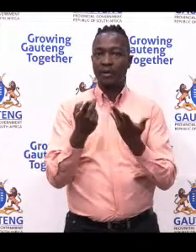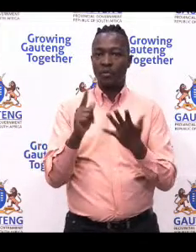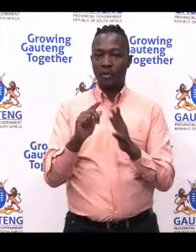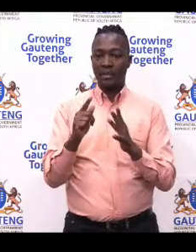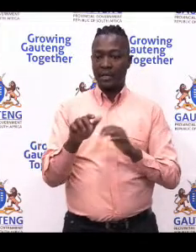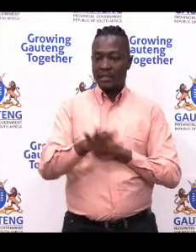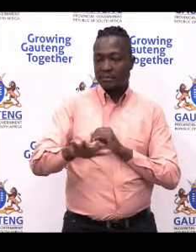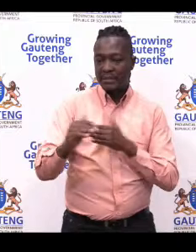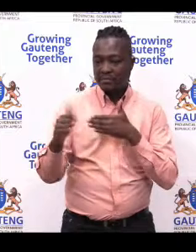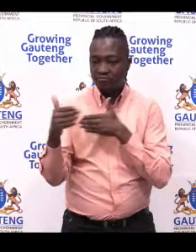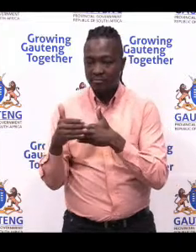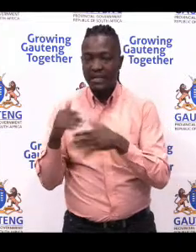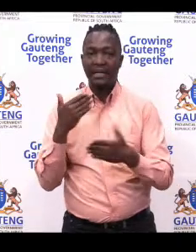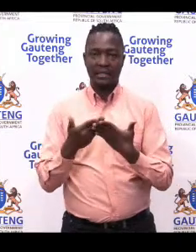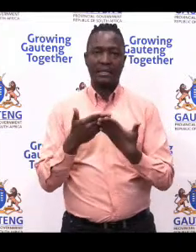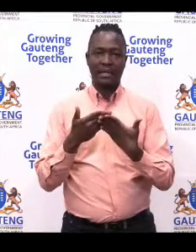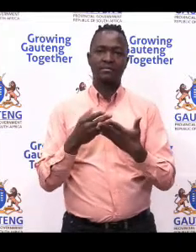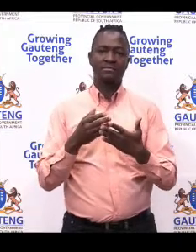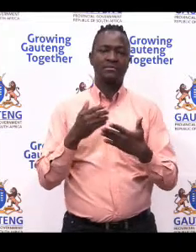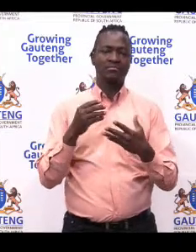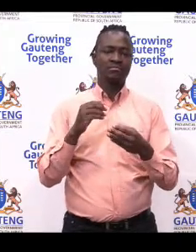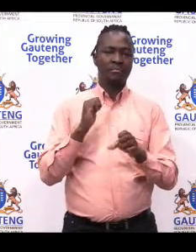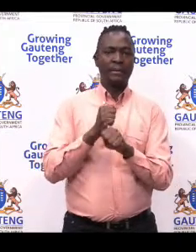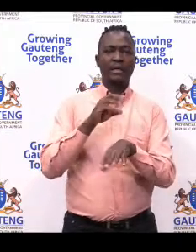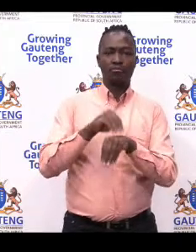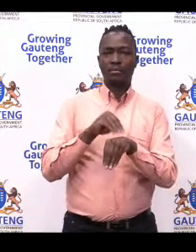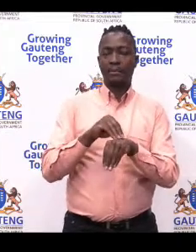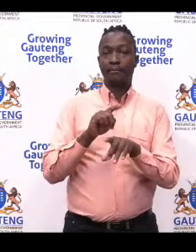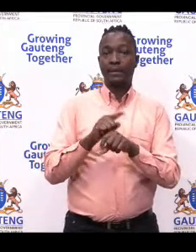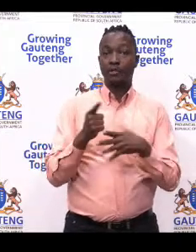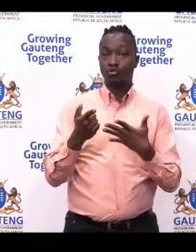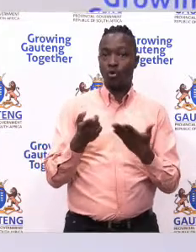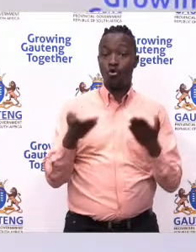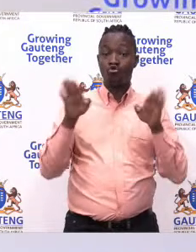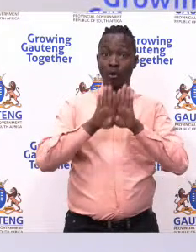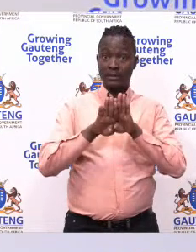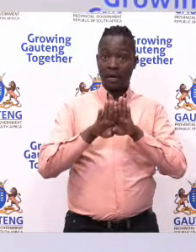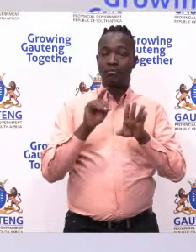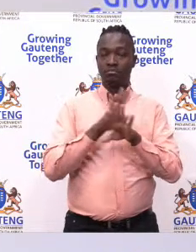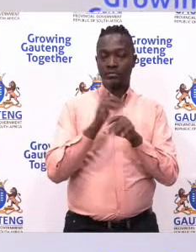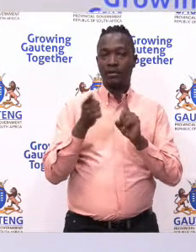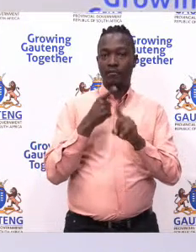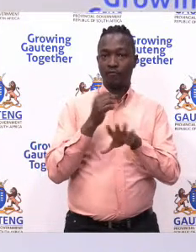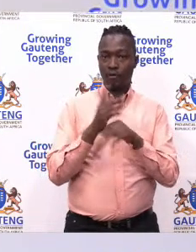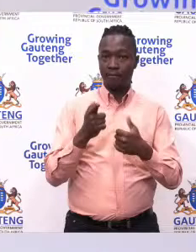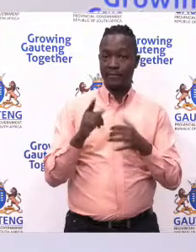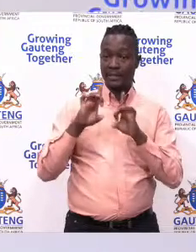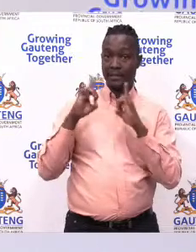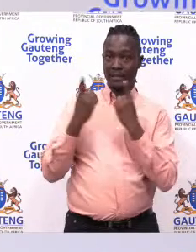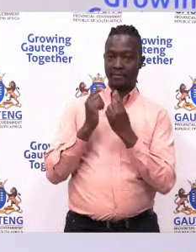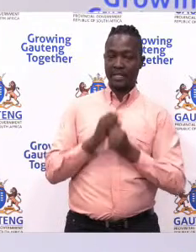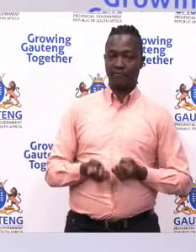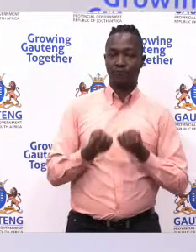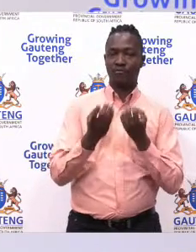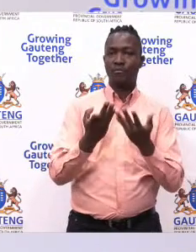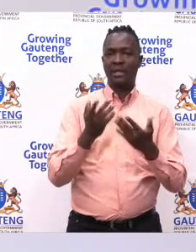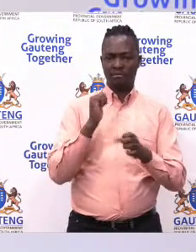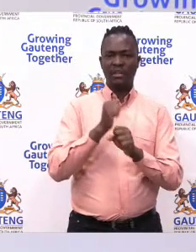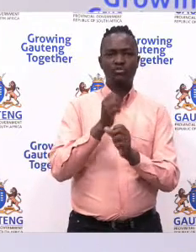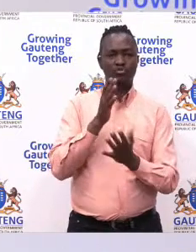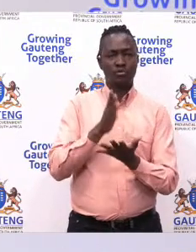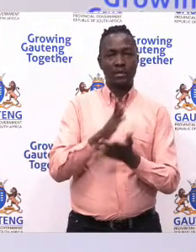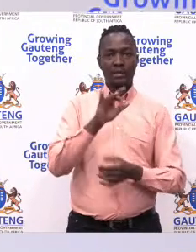confined, it may create a problem. And therefore, lockdown learning opportunities that the department had provided had ensured that